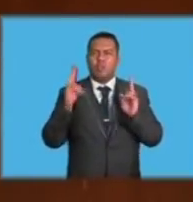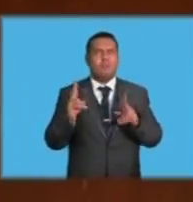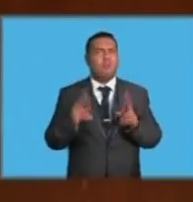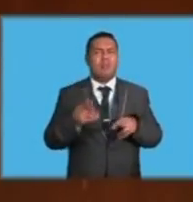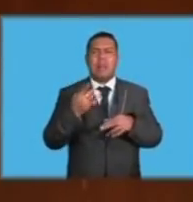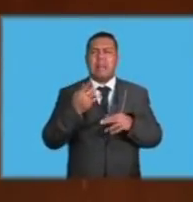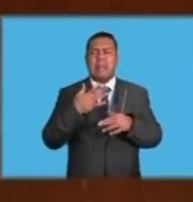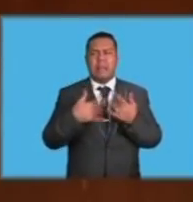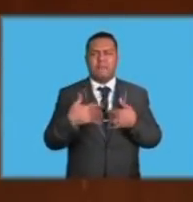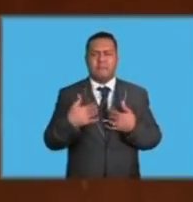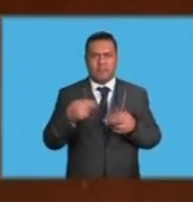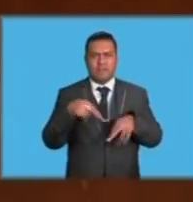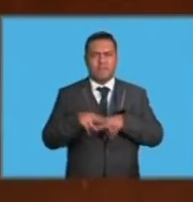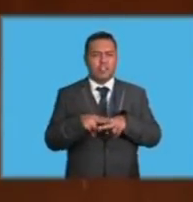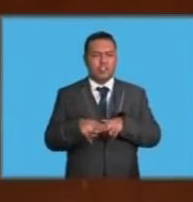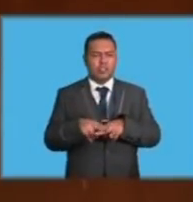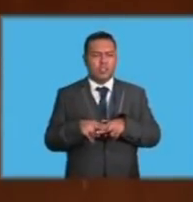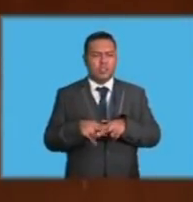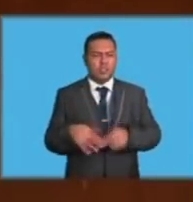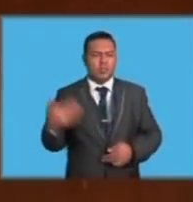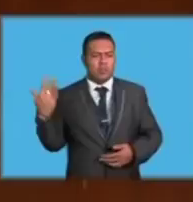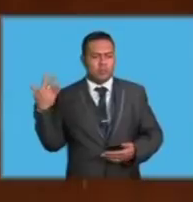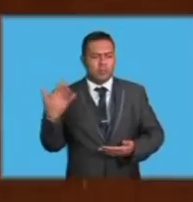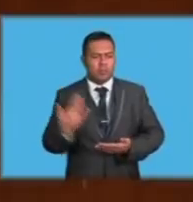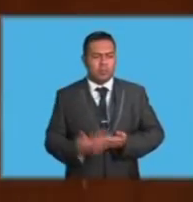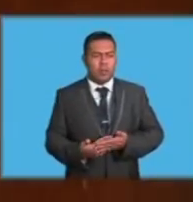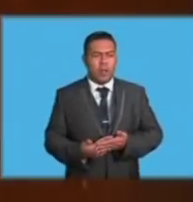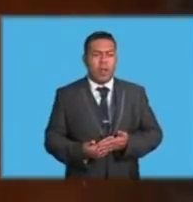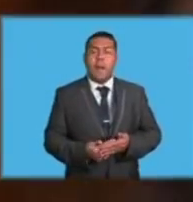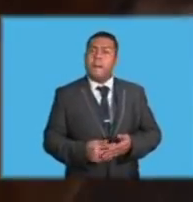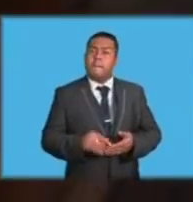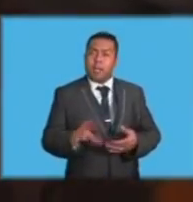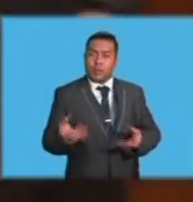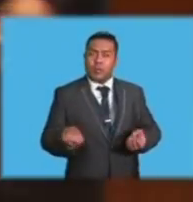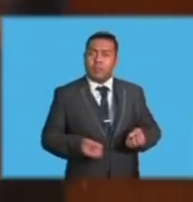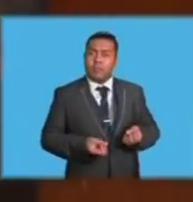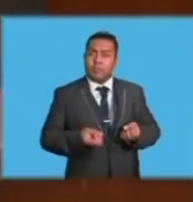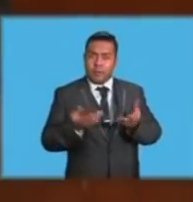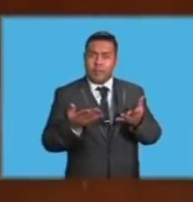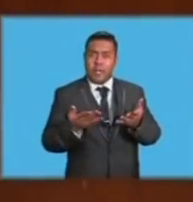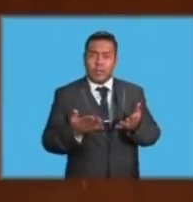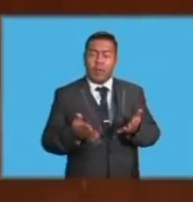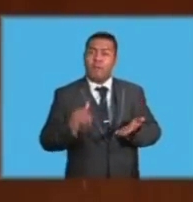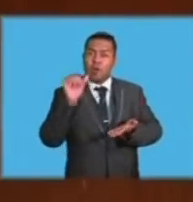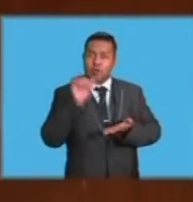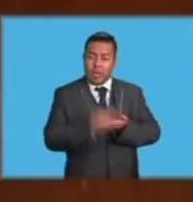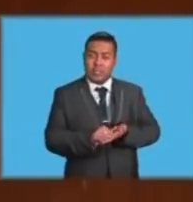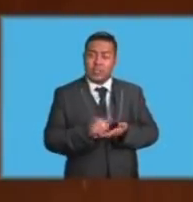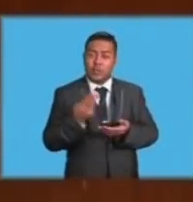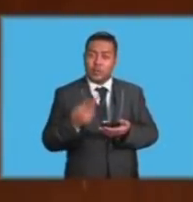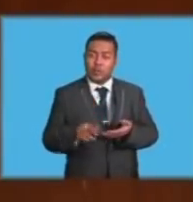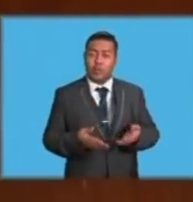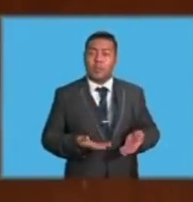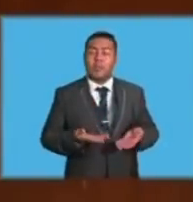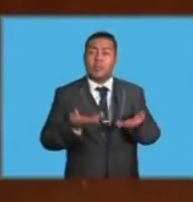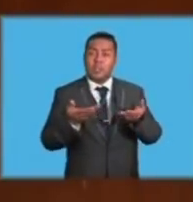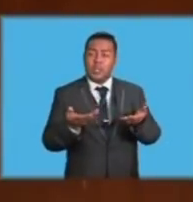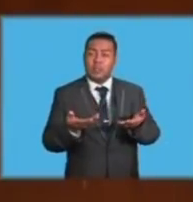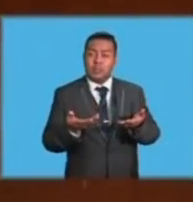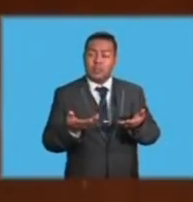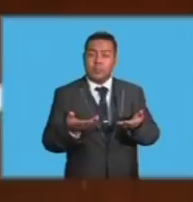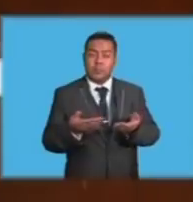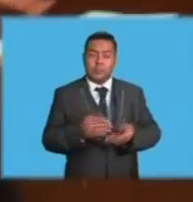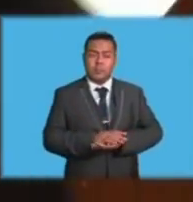all throughout the years. But the provision of certain rights to be accorded